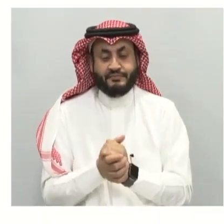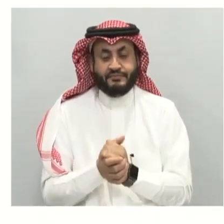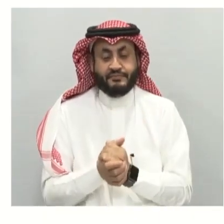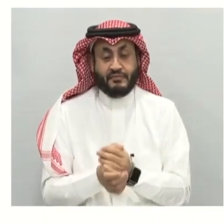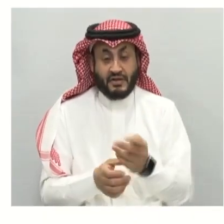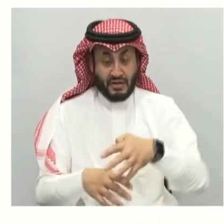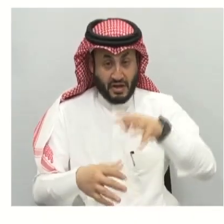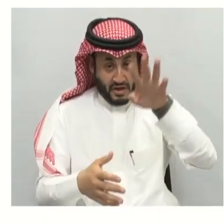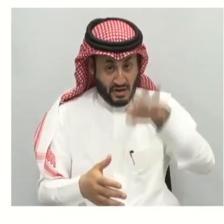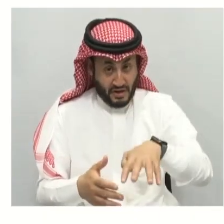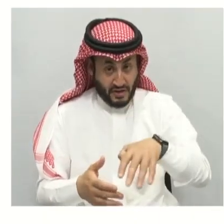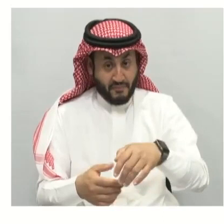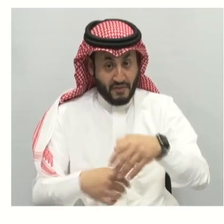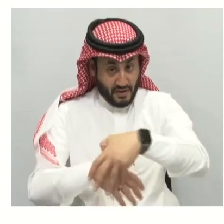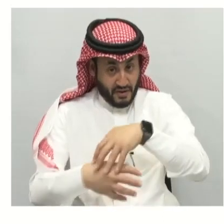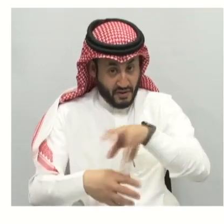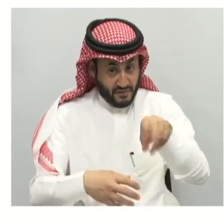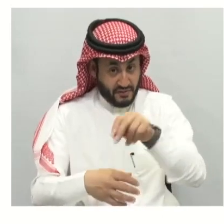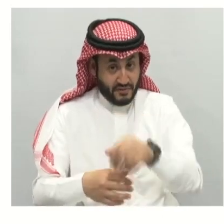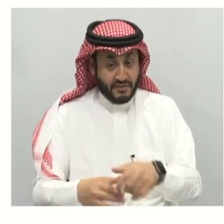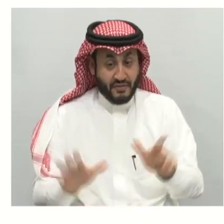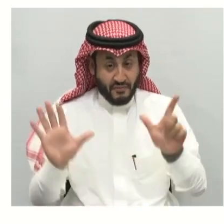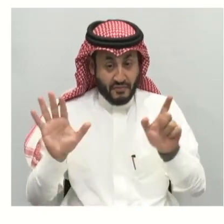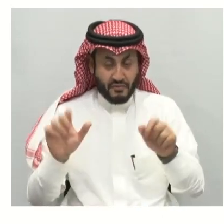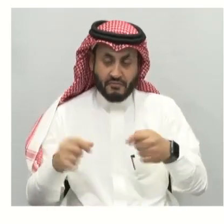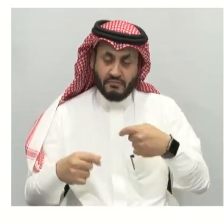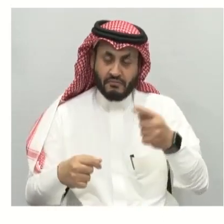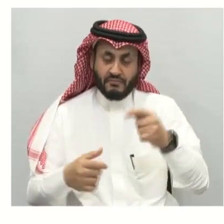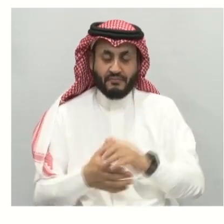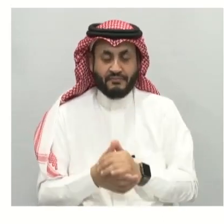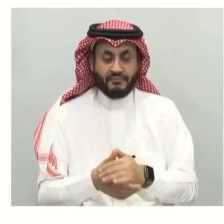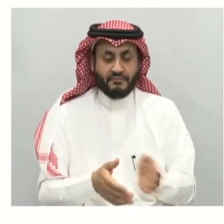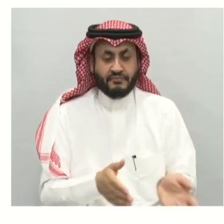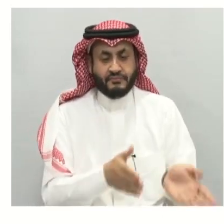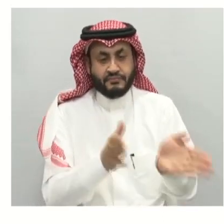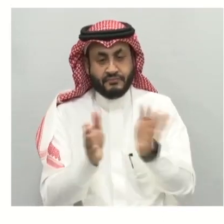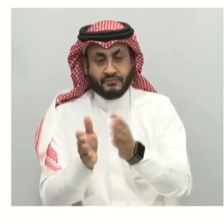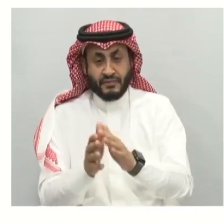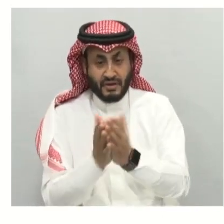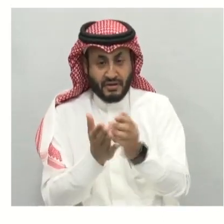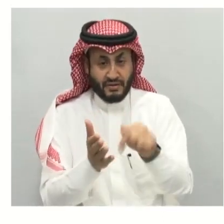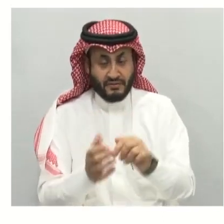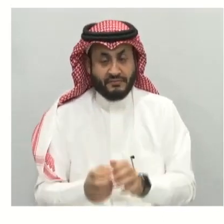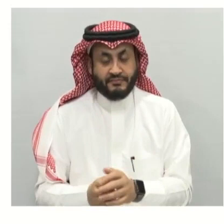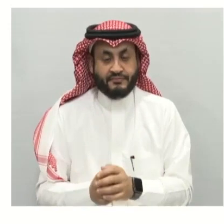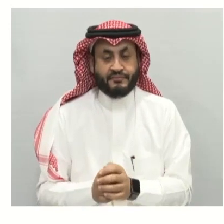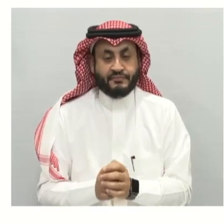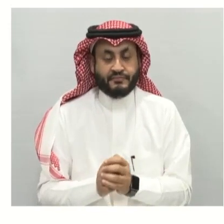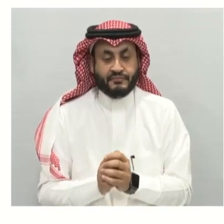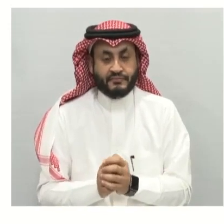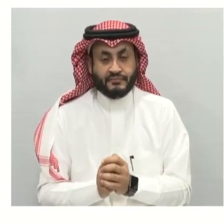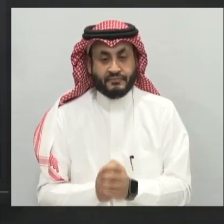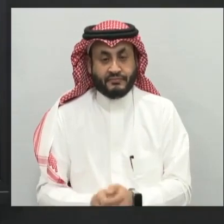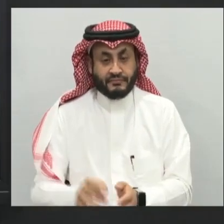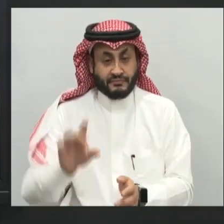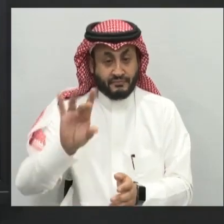Planning your week is actually very helpful. Now, on page 87, we are going to start